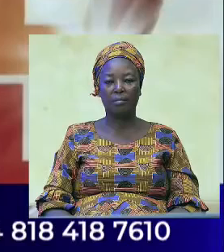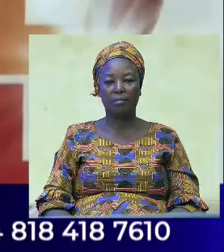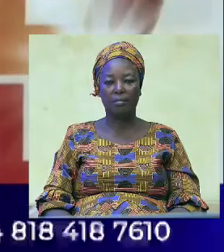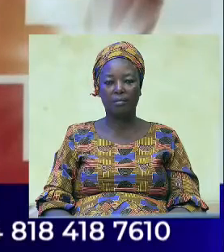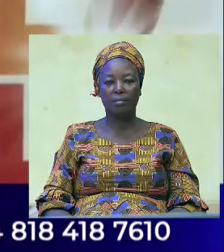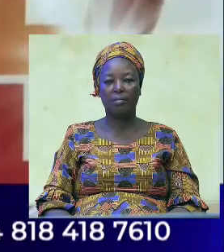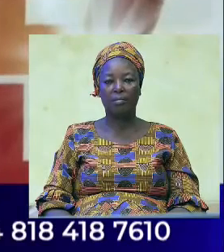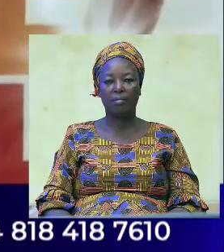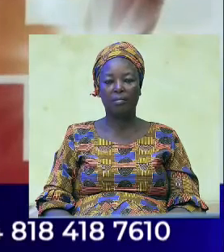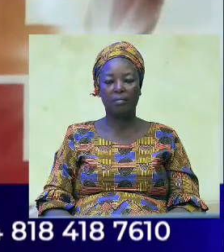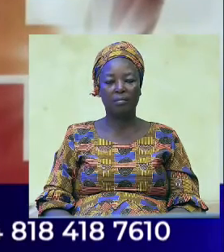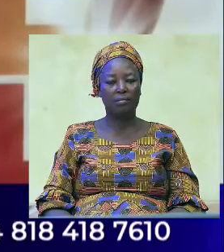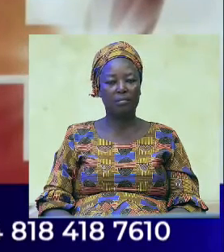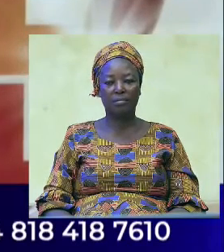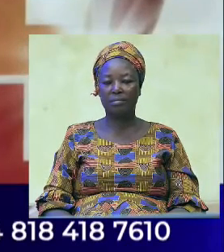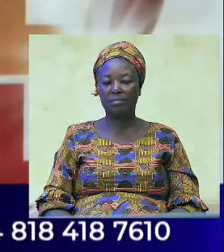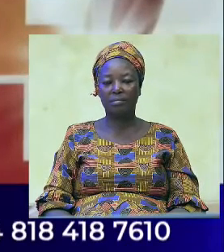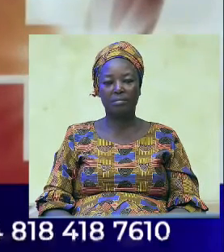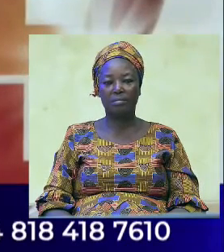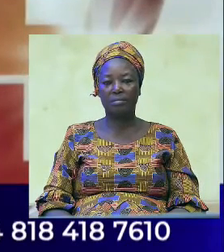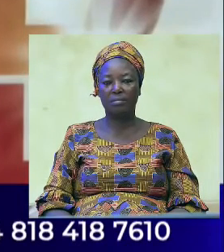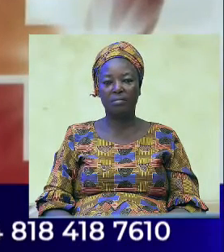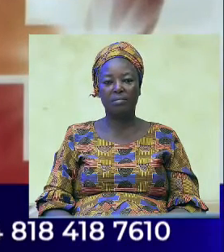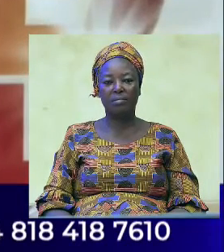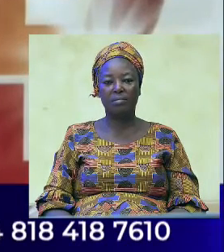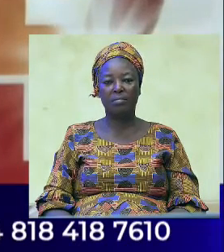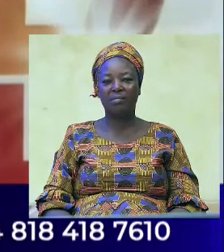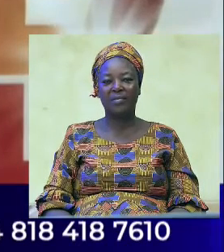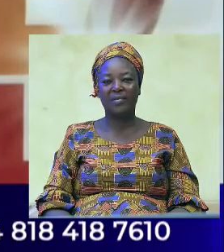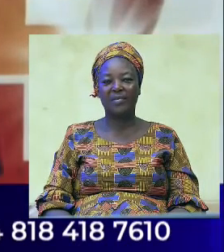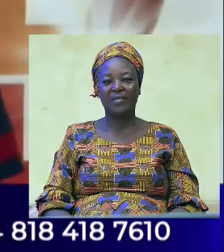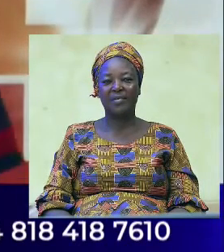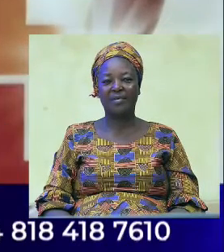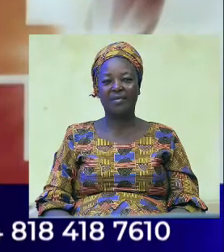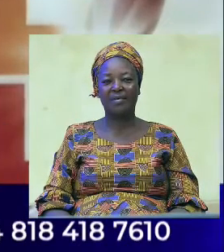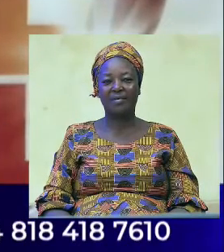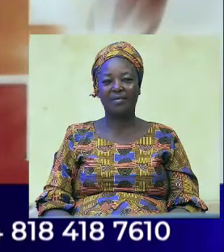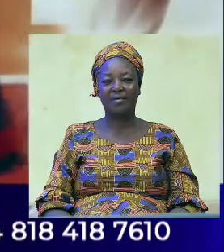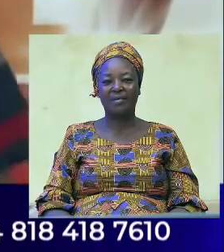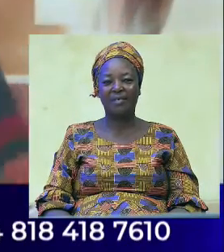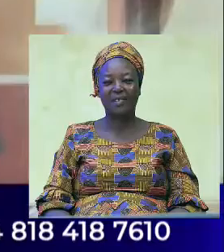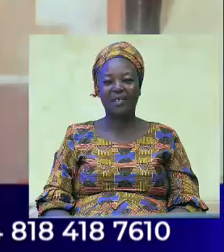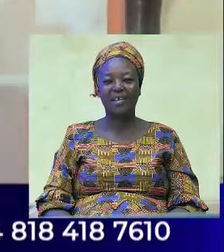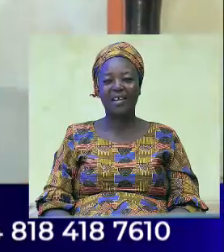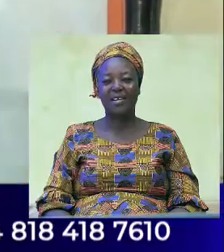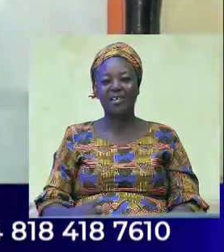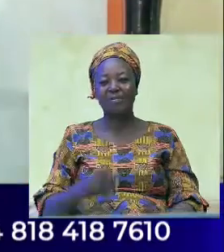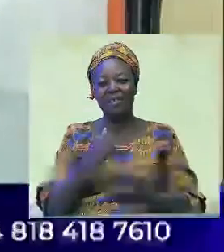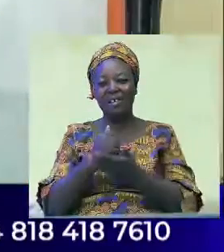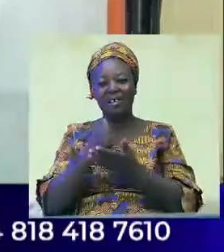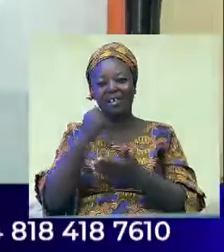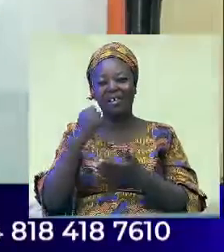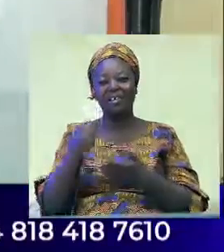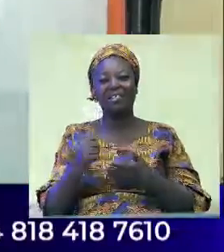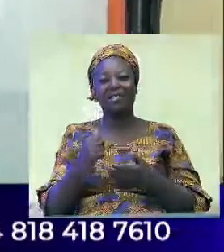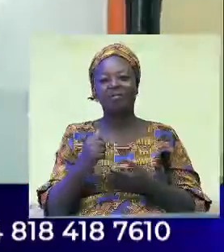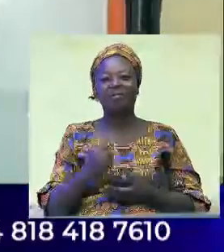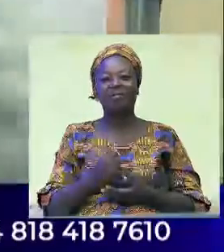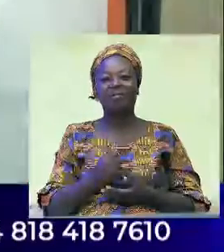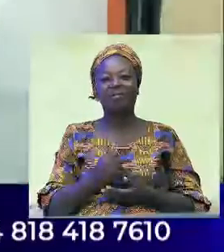Kope chere bebere. Kam ya biya mwete unwe mu. Unem biem kanon. Na mwete gomo unwe.